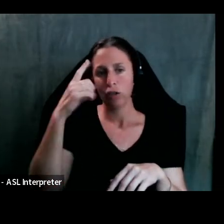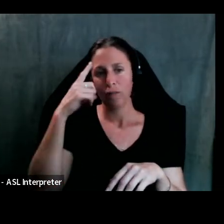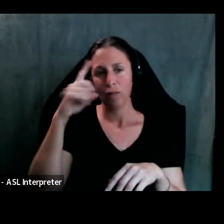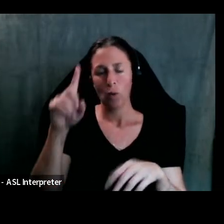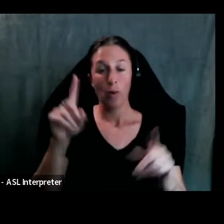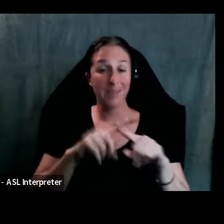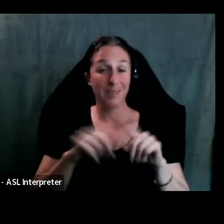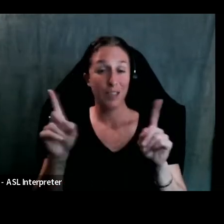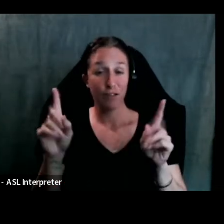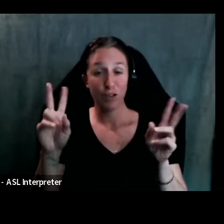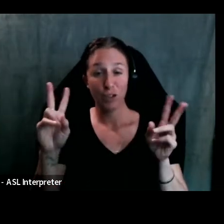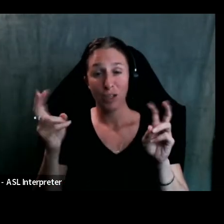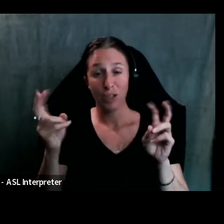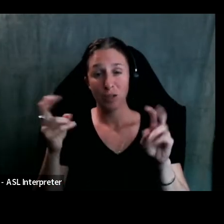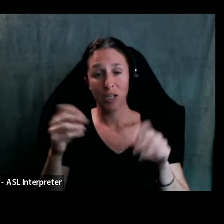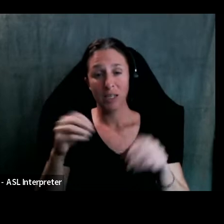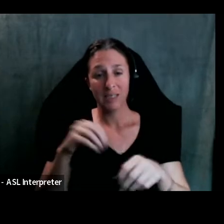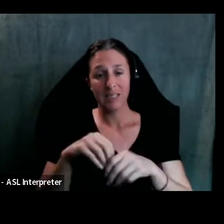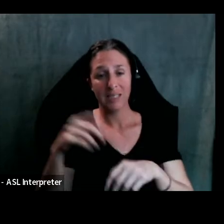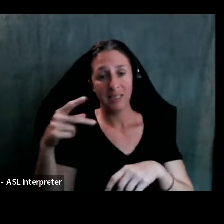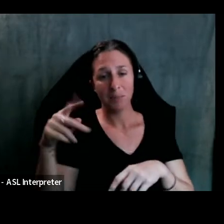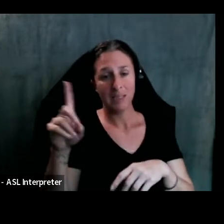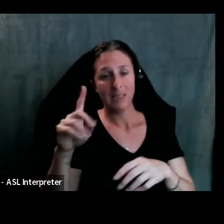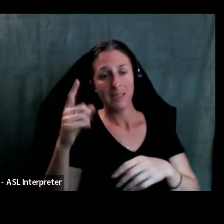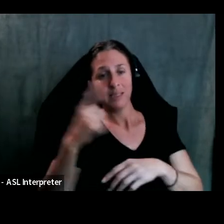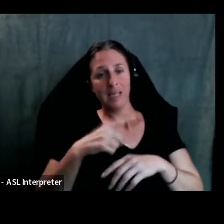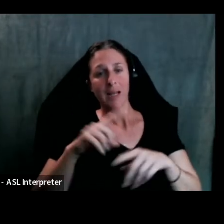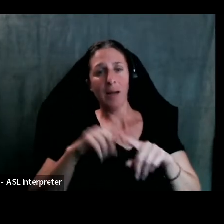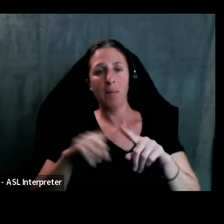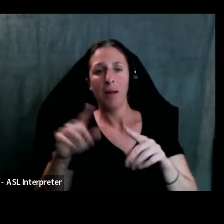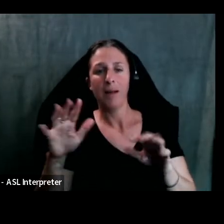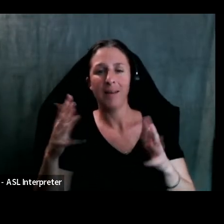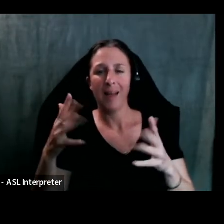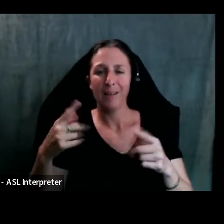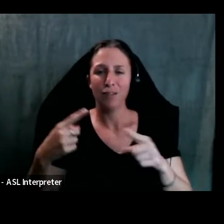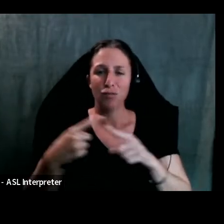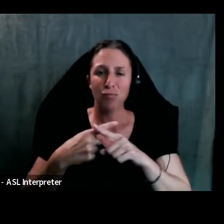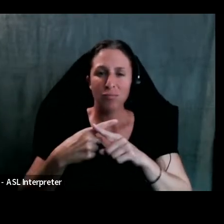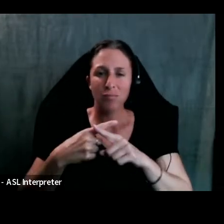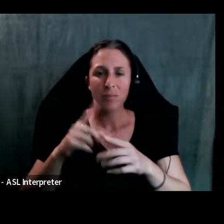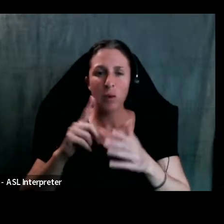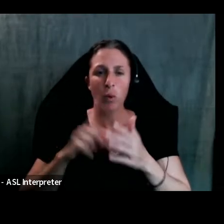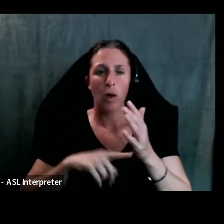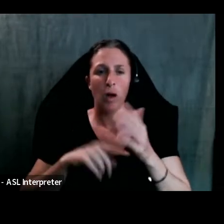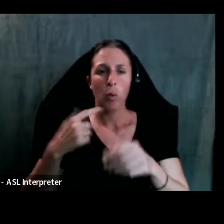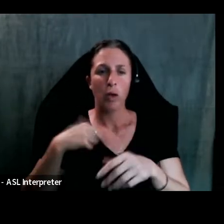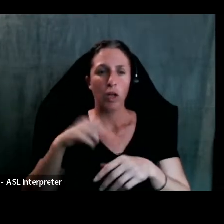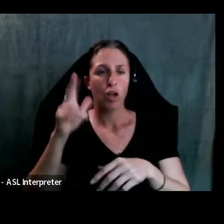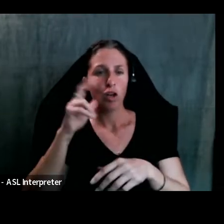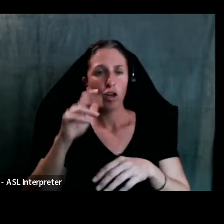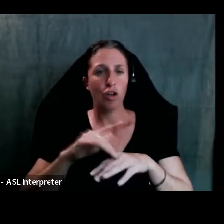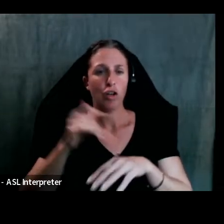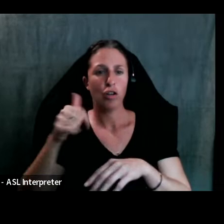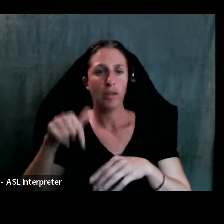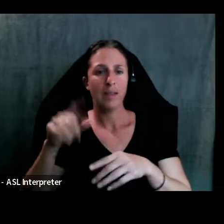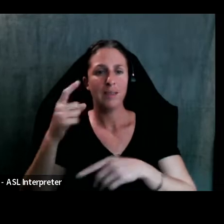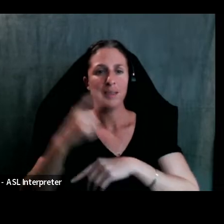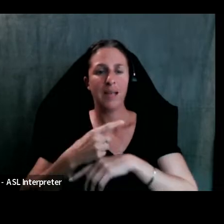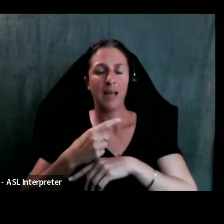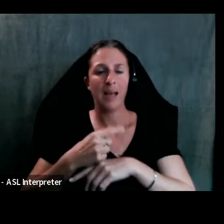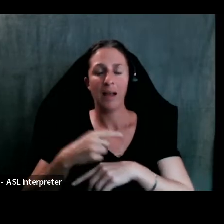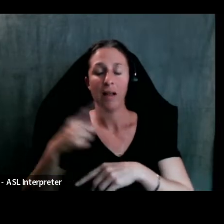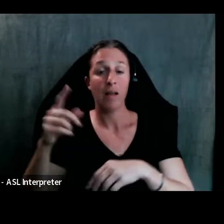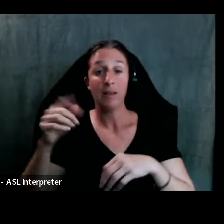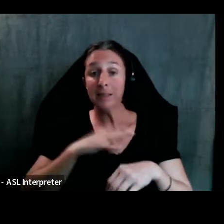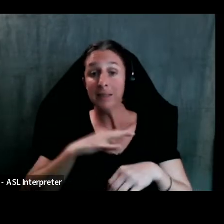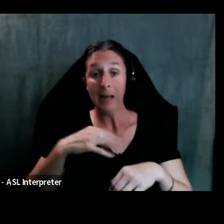subject in the PD day, but then that kind of contradicts what we heard earlier this year, I thought, when folks said that we had a wonderful professional development day. So I